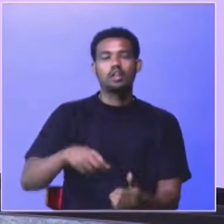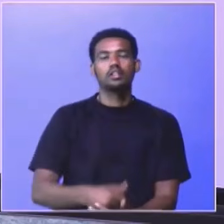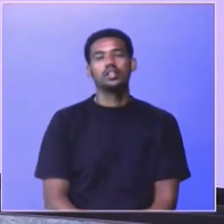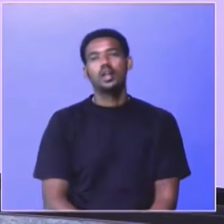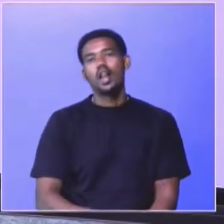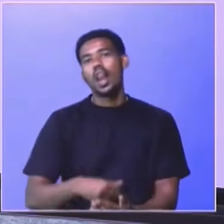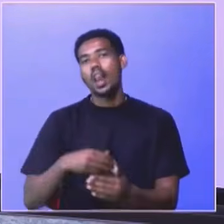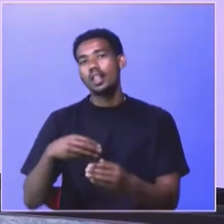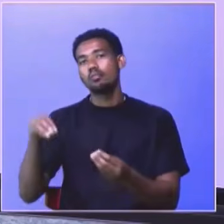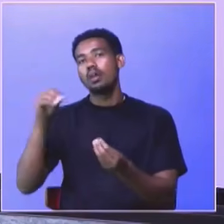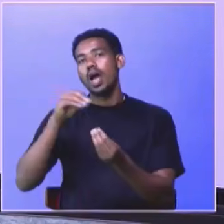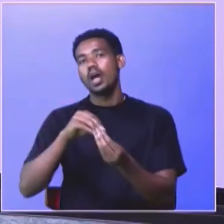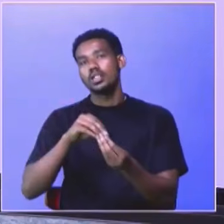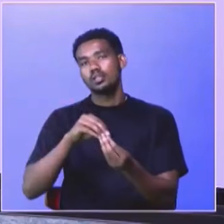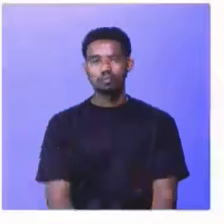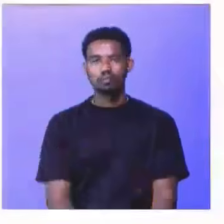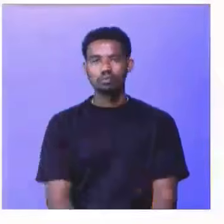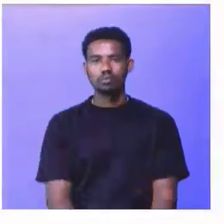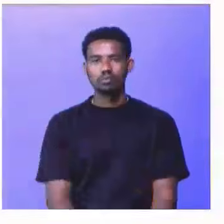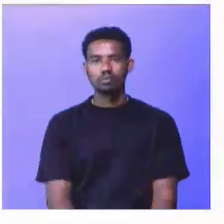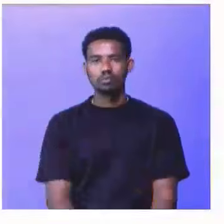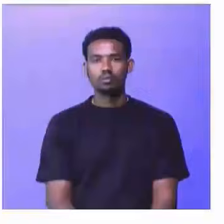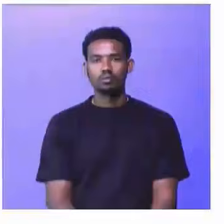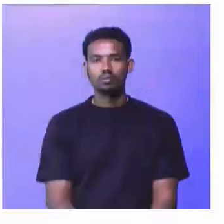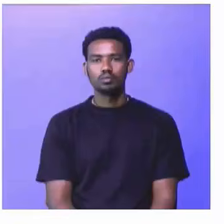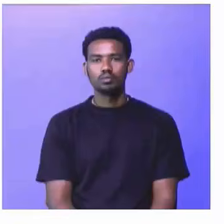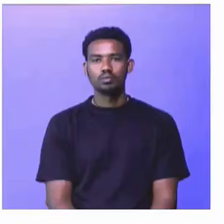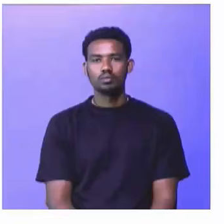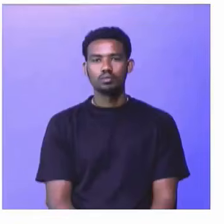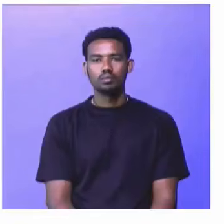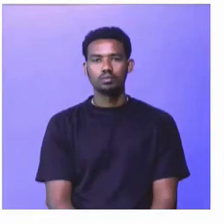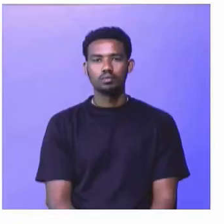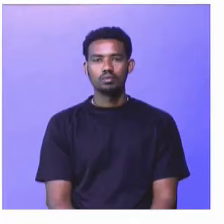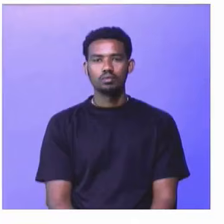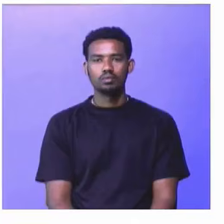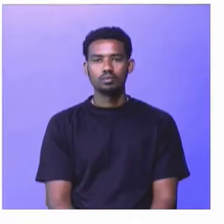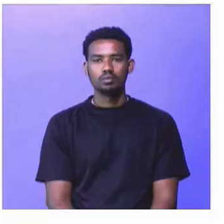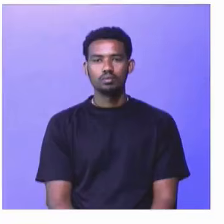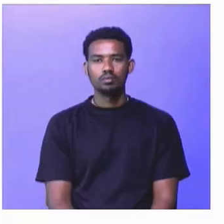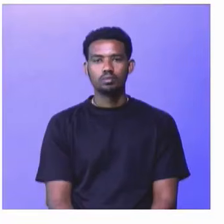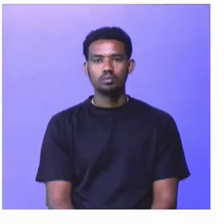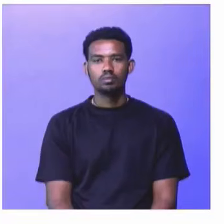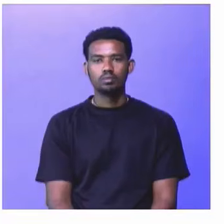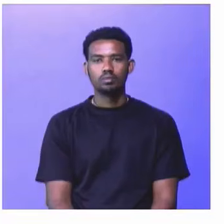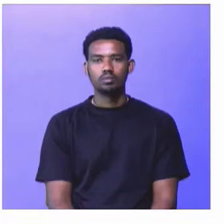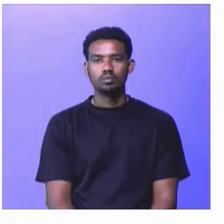Let me add more examples. I would